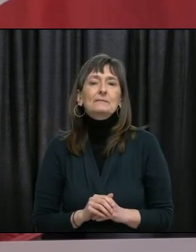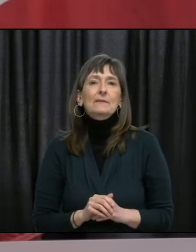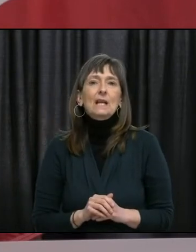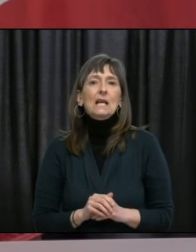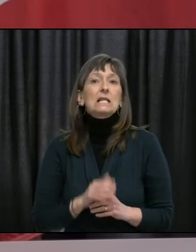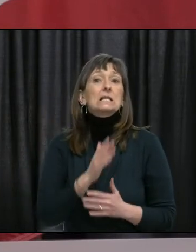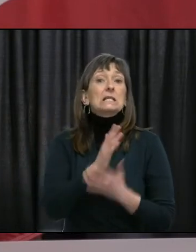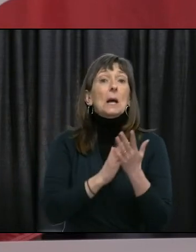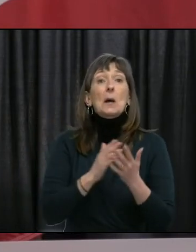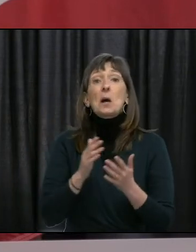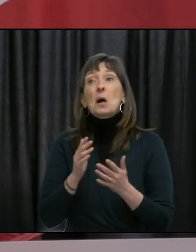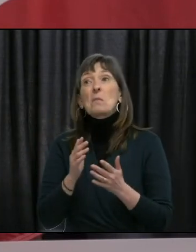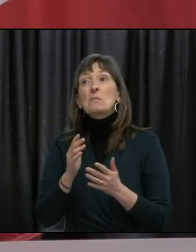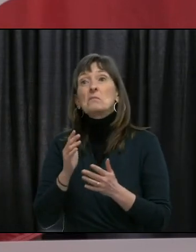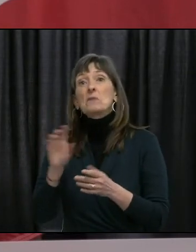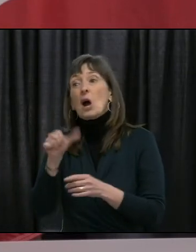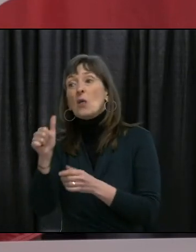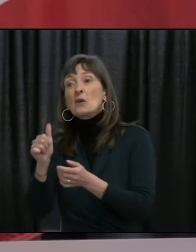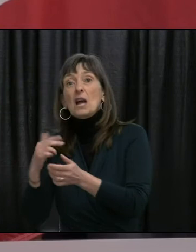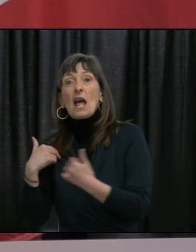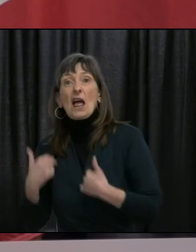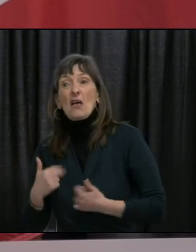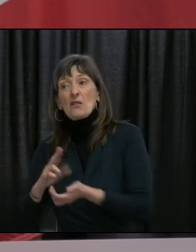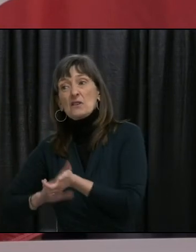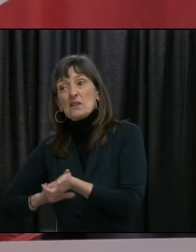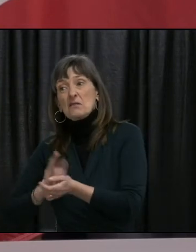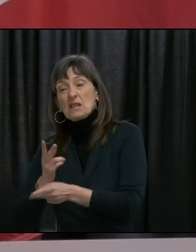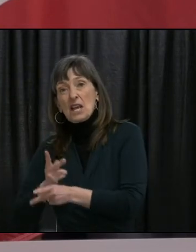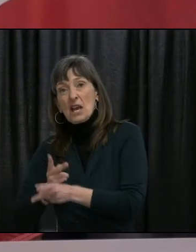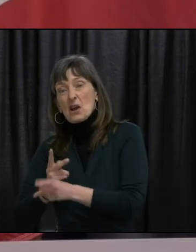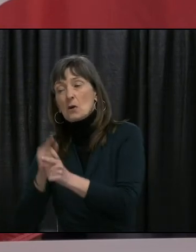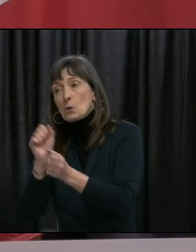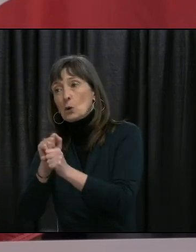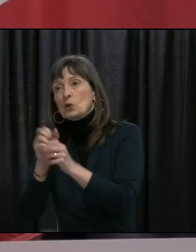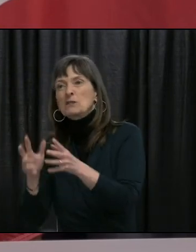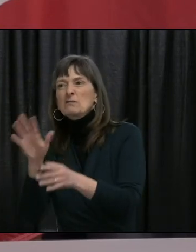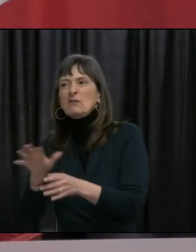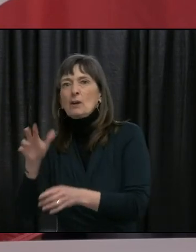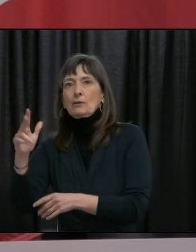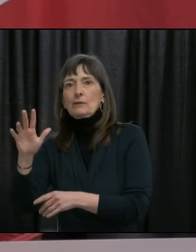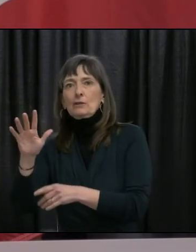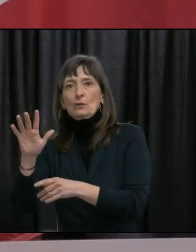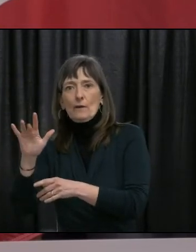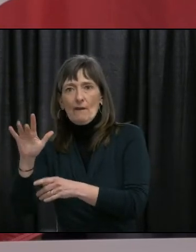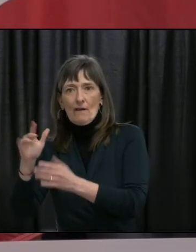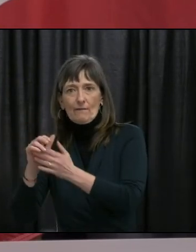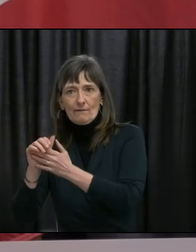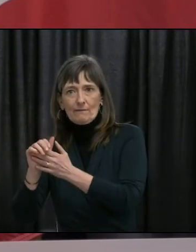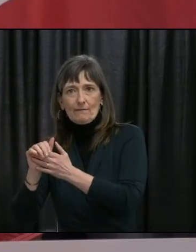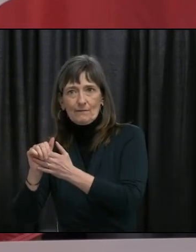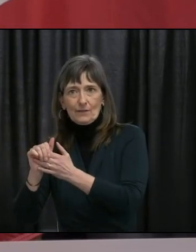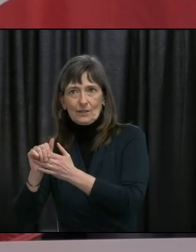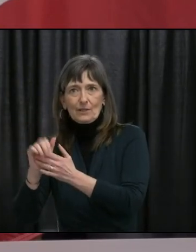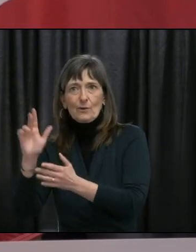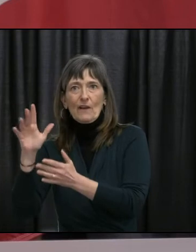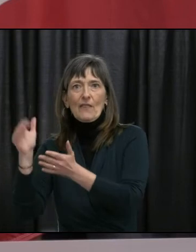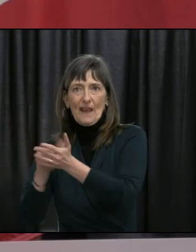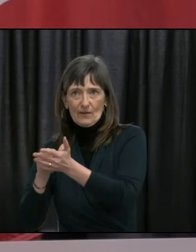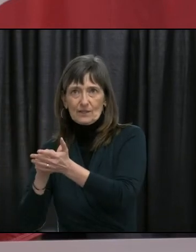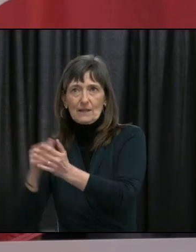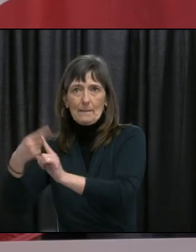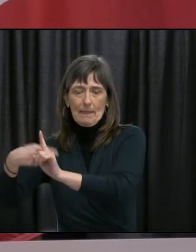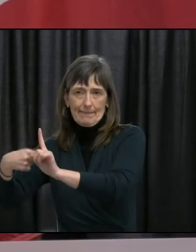that, a little more than $2,500 a month. So really right now it's on a cost-shared basis. So we need to work out more